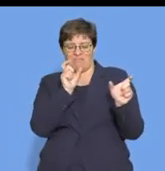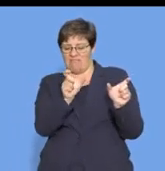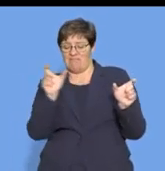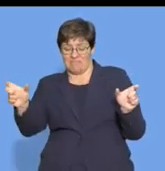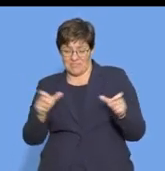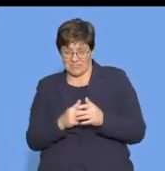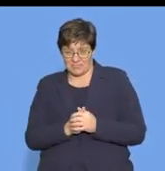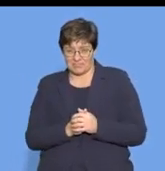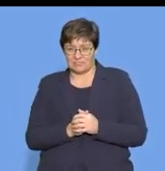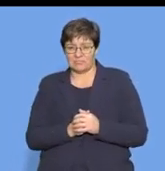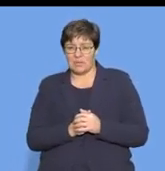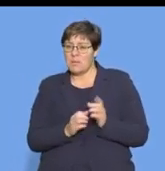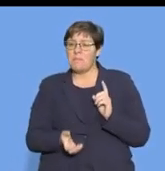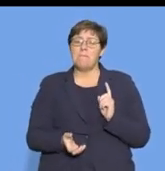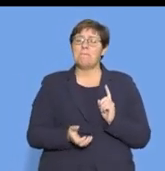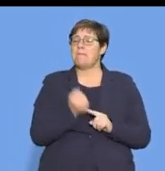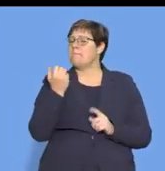and